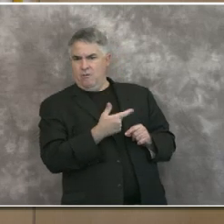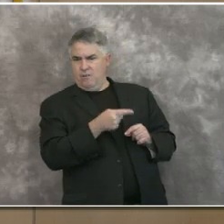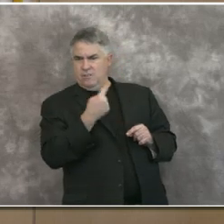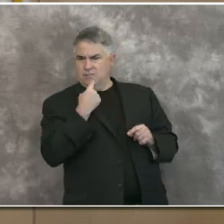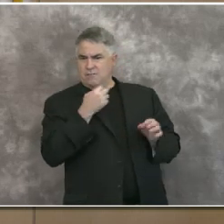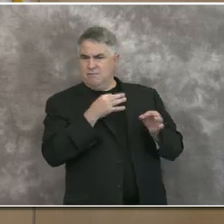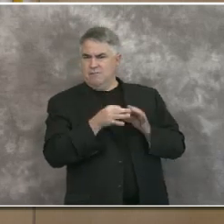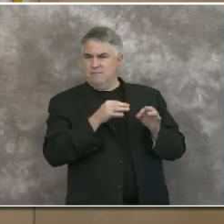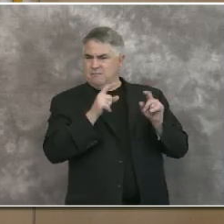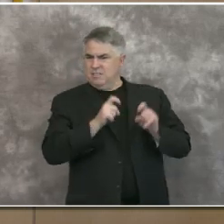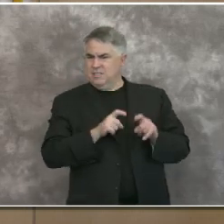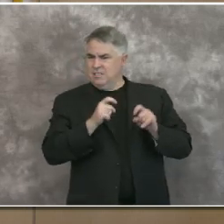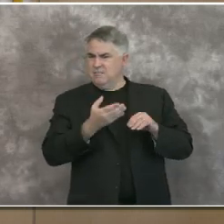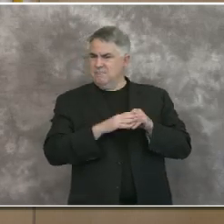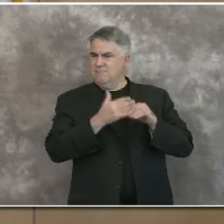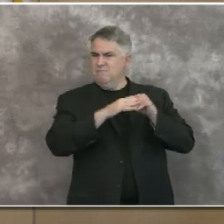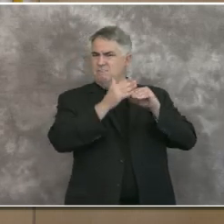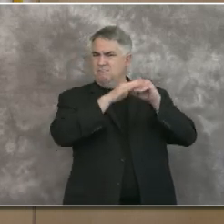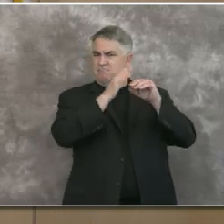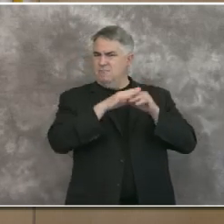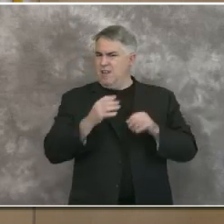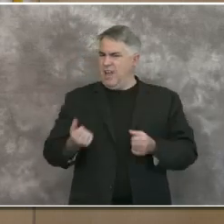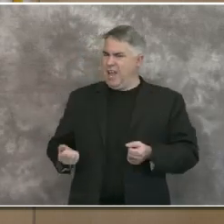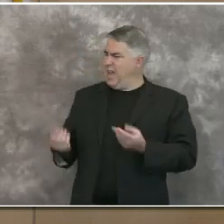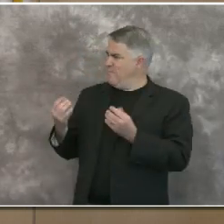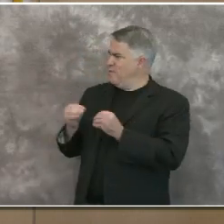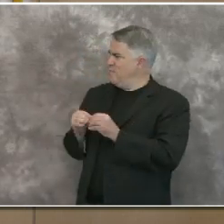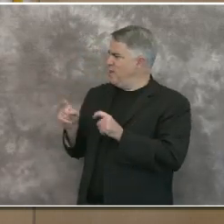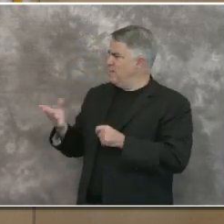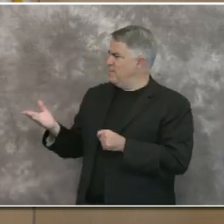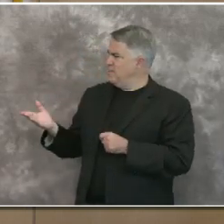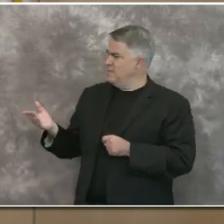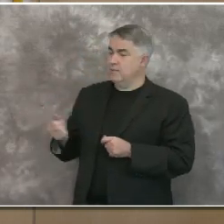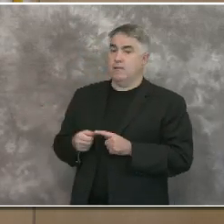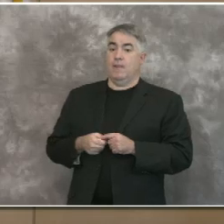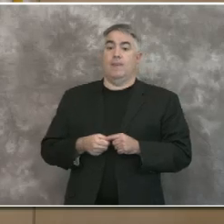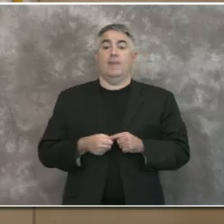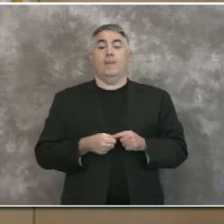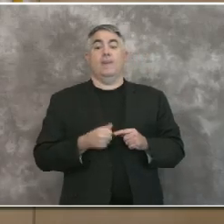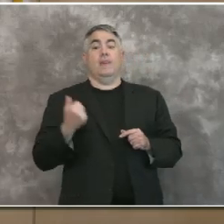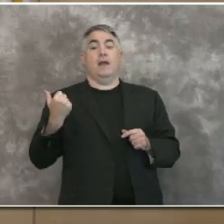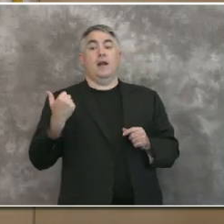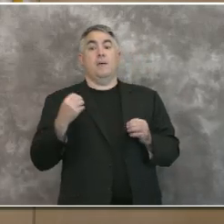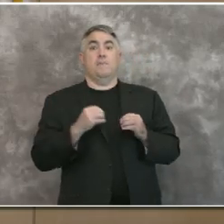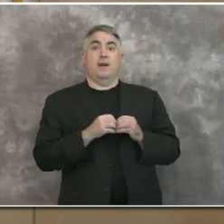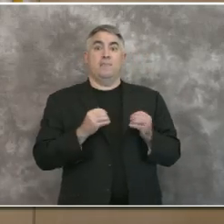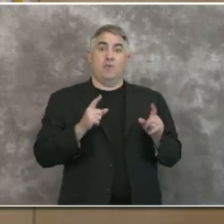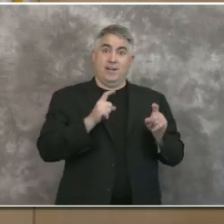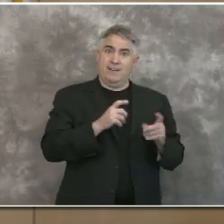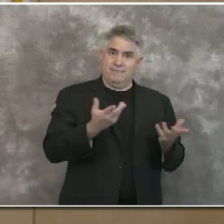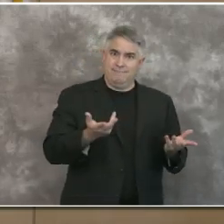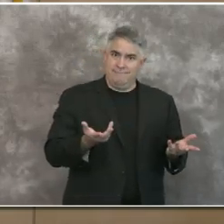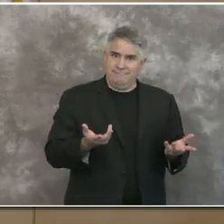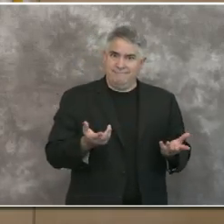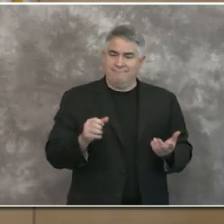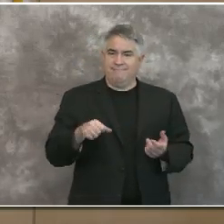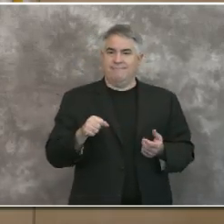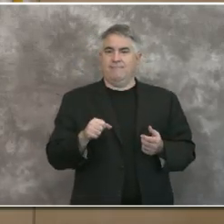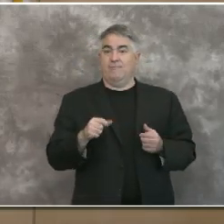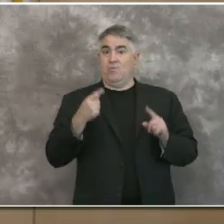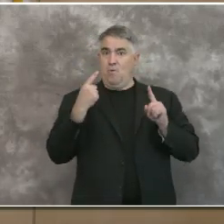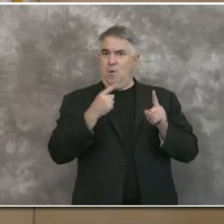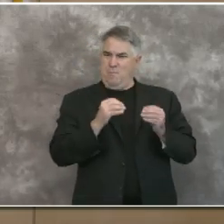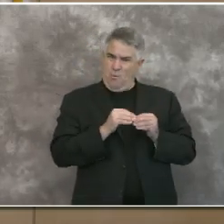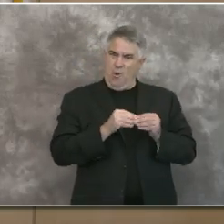be added to reach this goal? Well, how much more testing? Our goal is first to